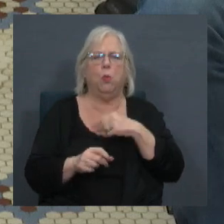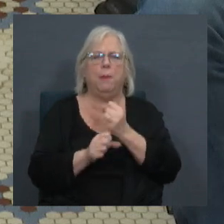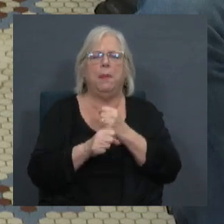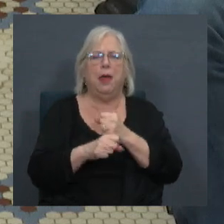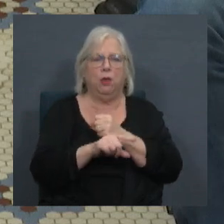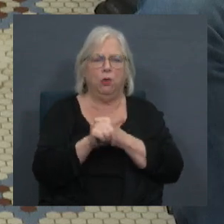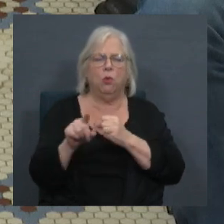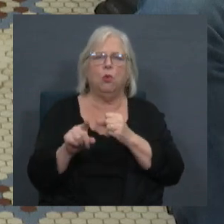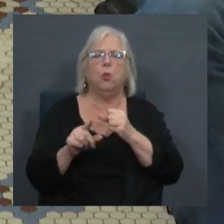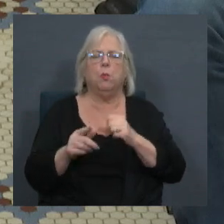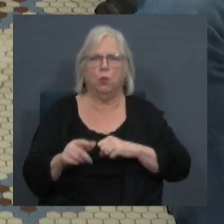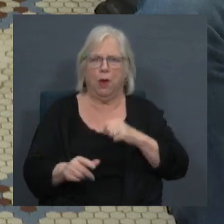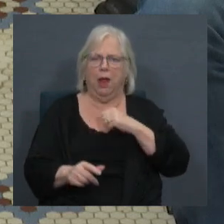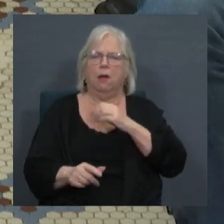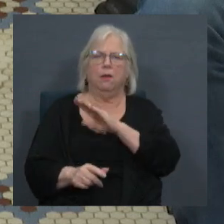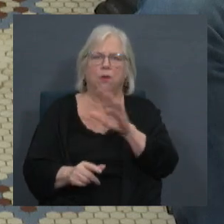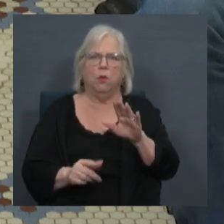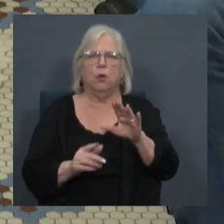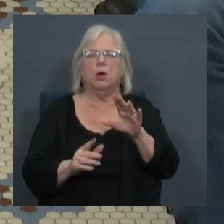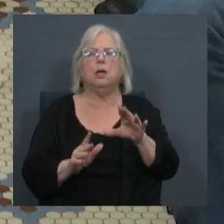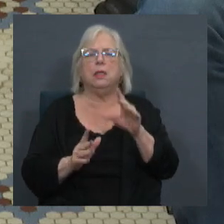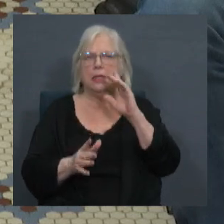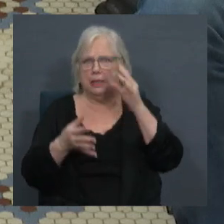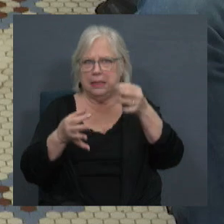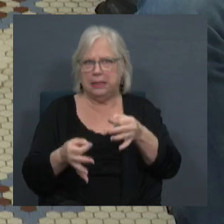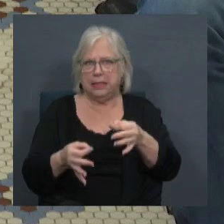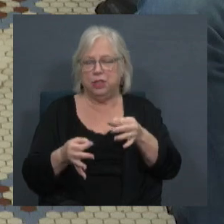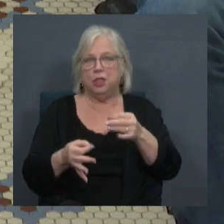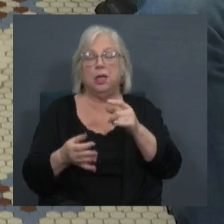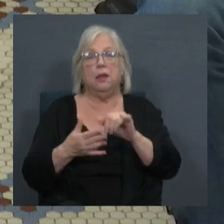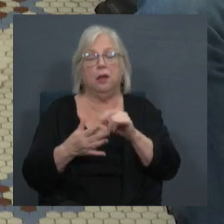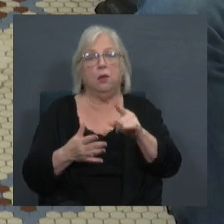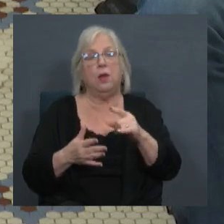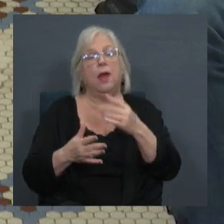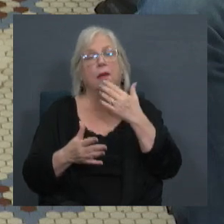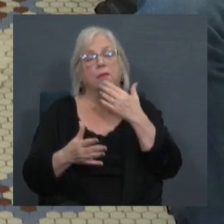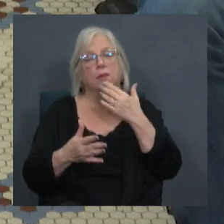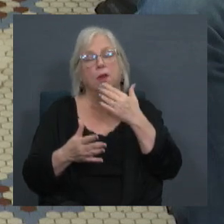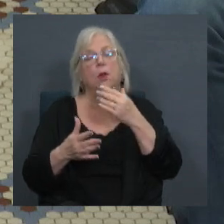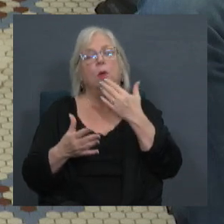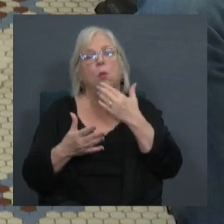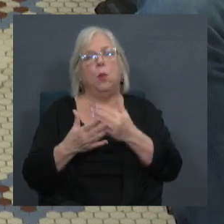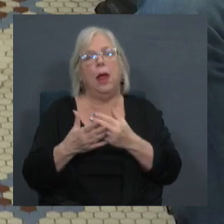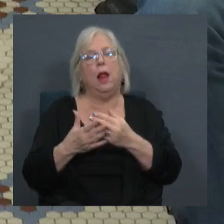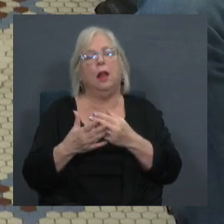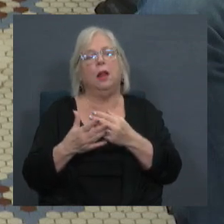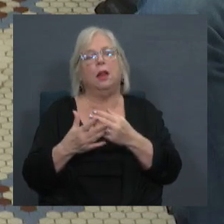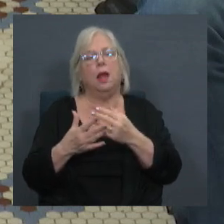decision and that your confidence is well placed. A little bit about me.